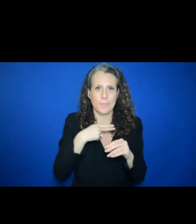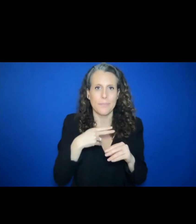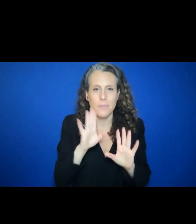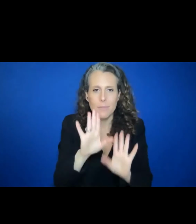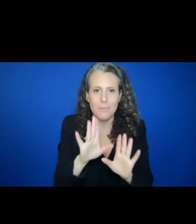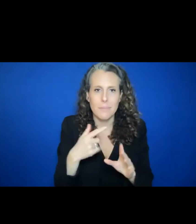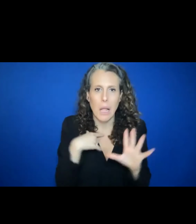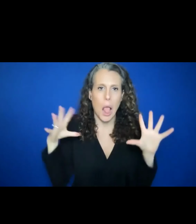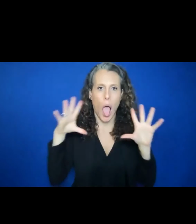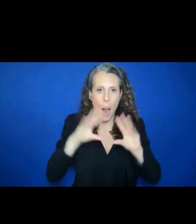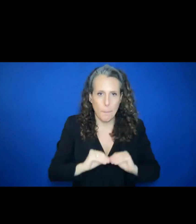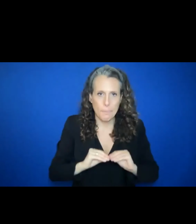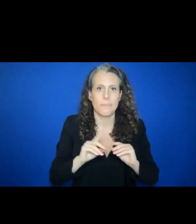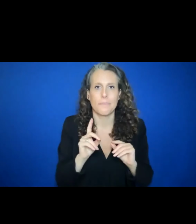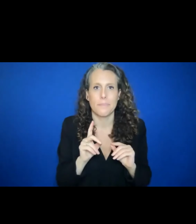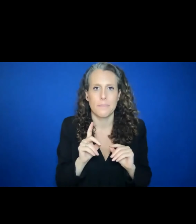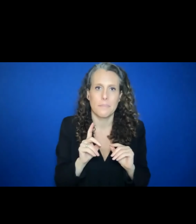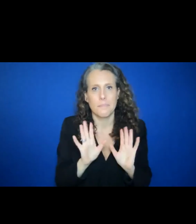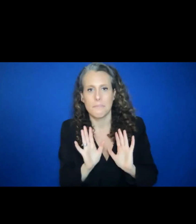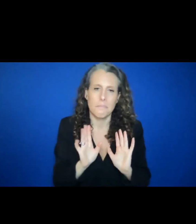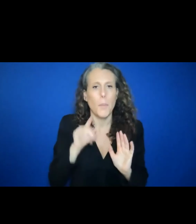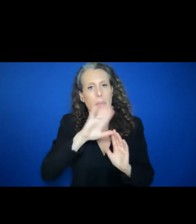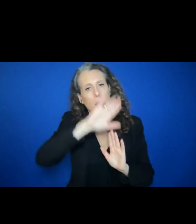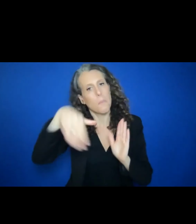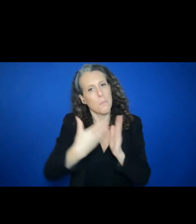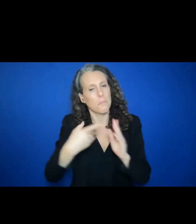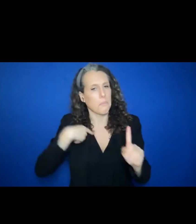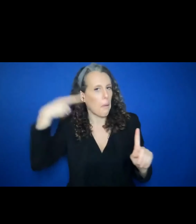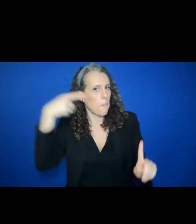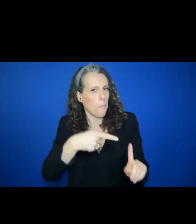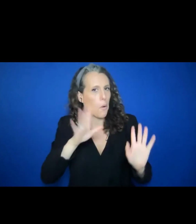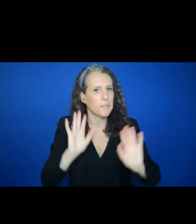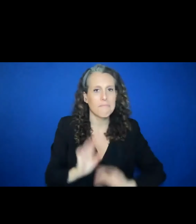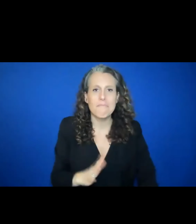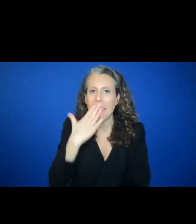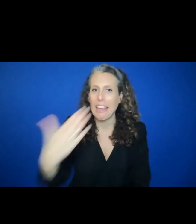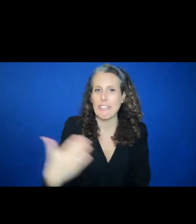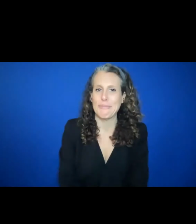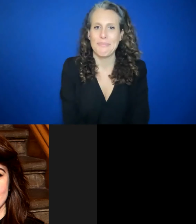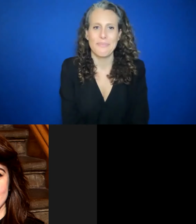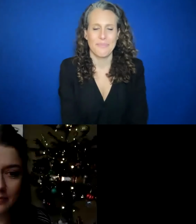but I think that's probably what I was talking about. Thank you, Dave. Thank you very much indeed.